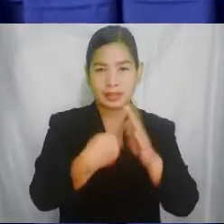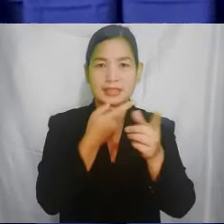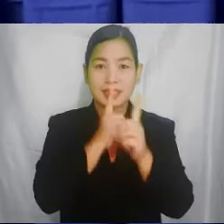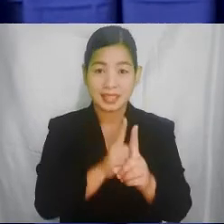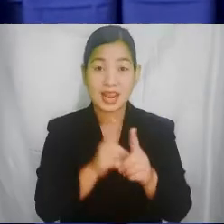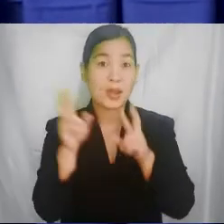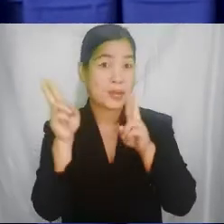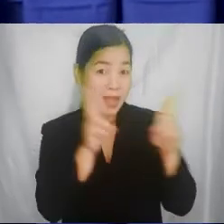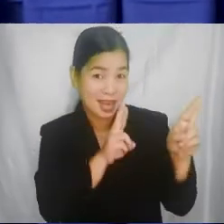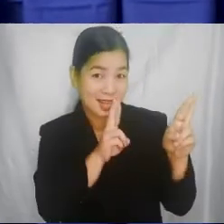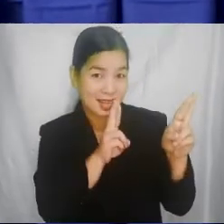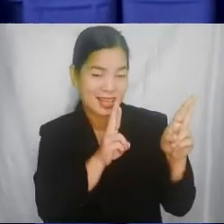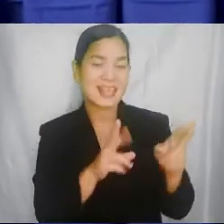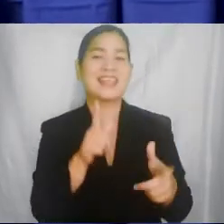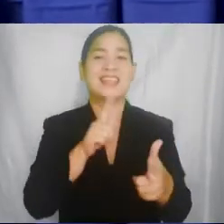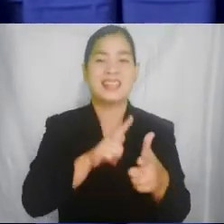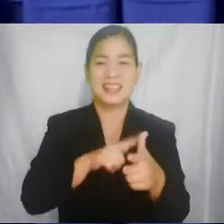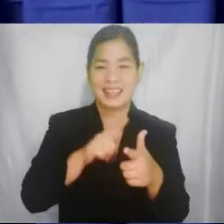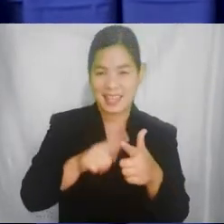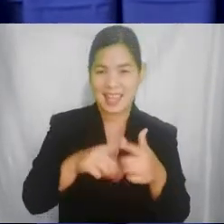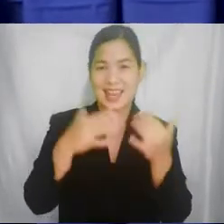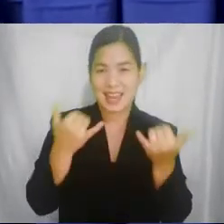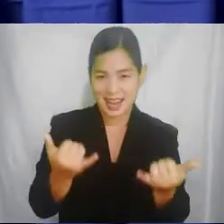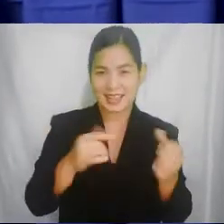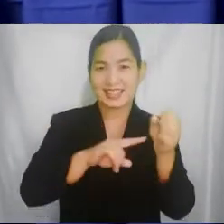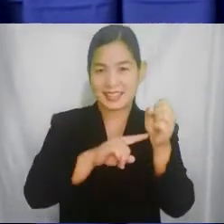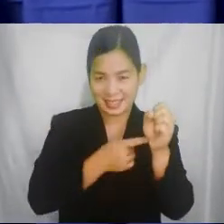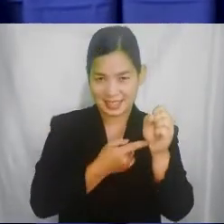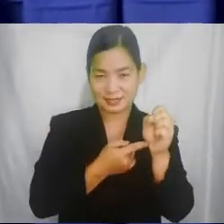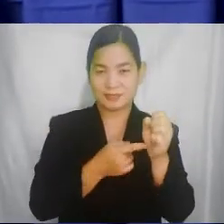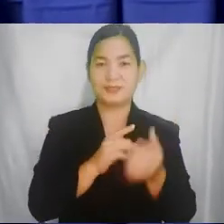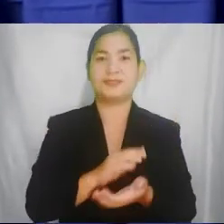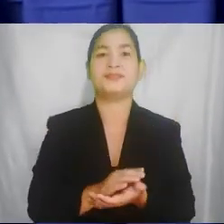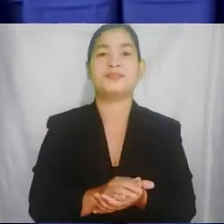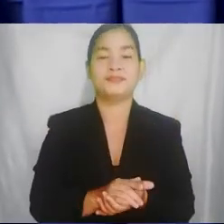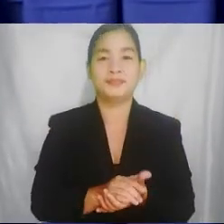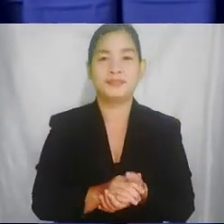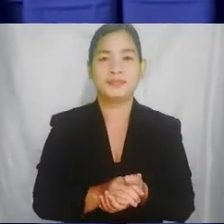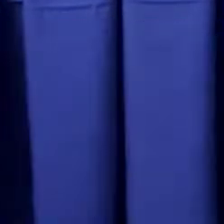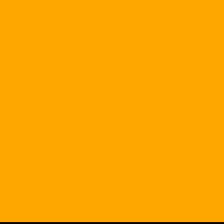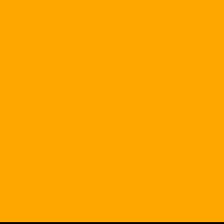ready? Then your time starts now.